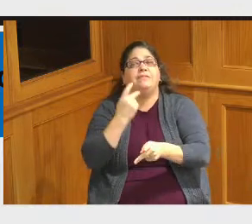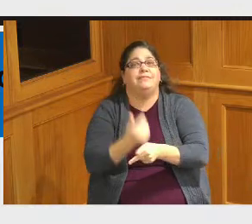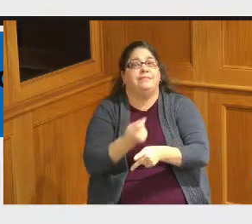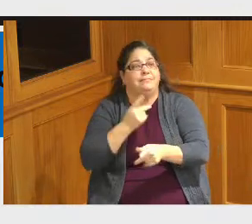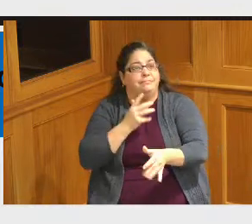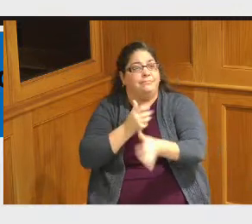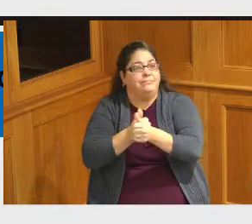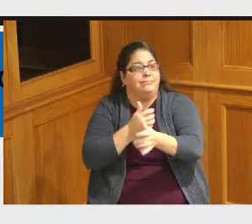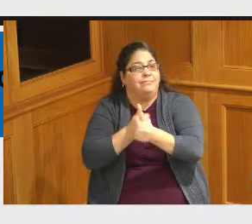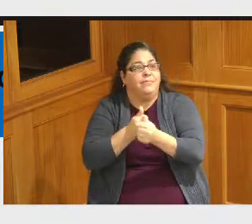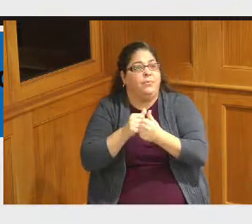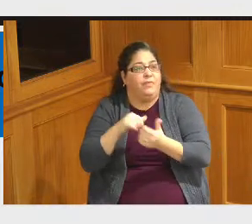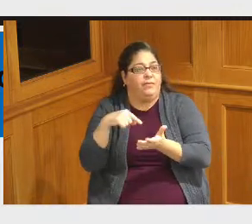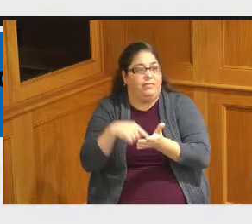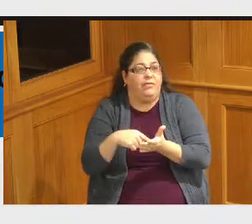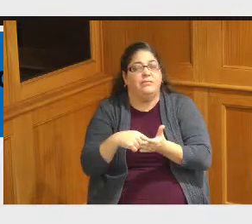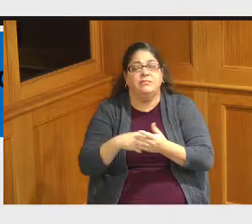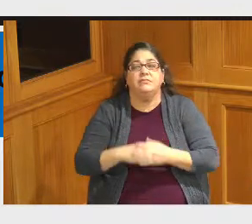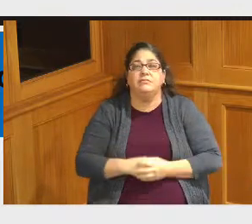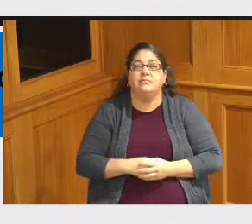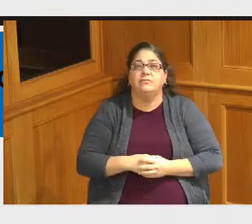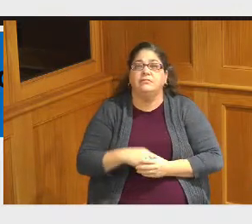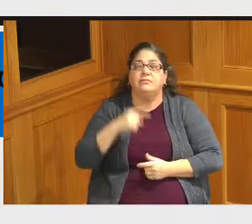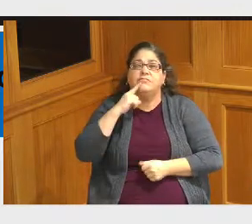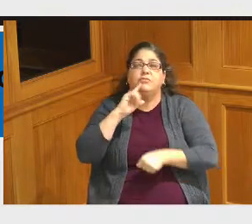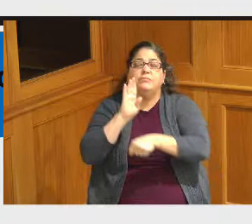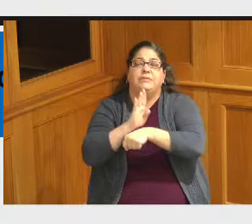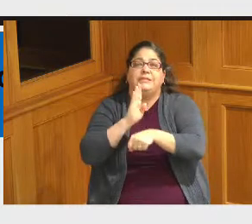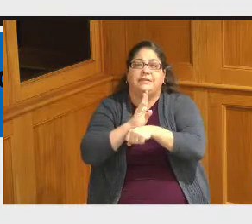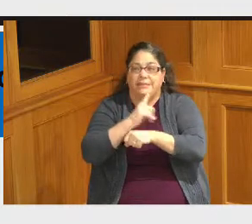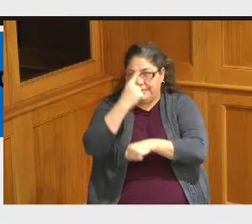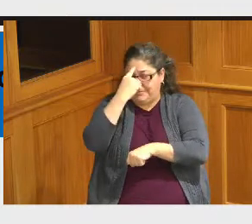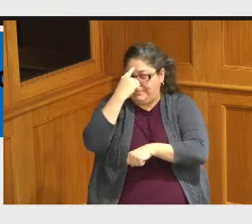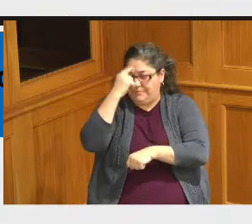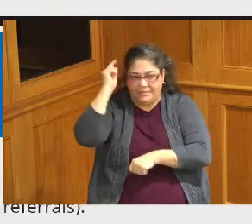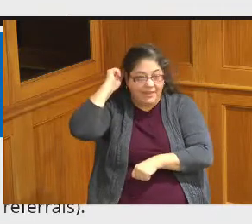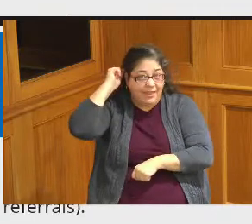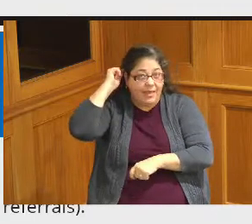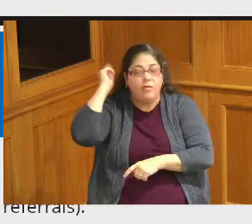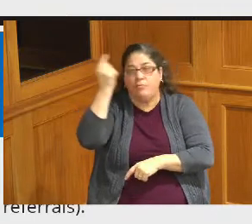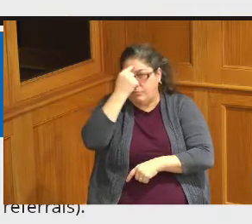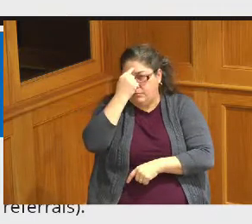prominent in those businesses' mind. Next slide.